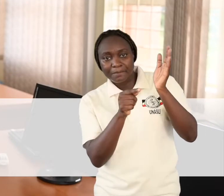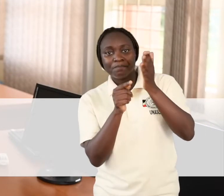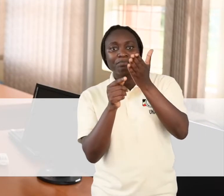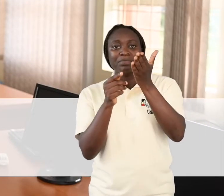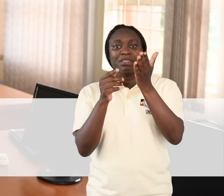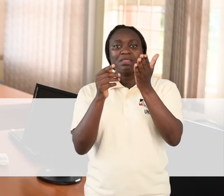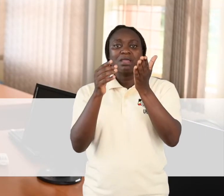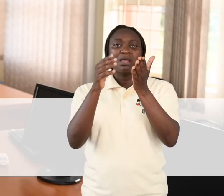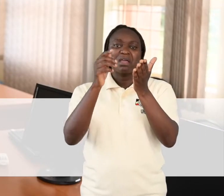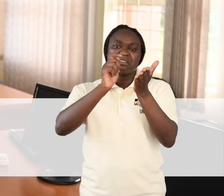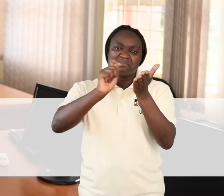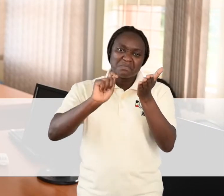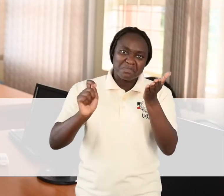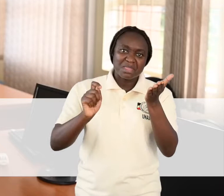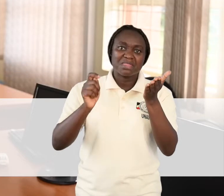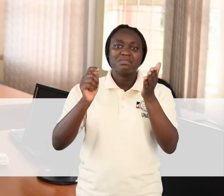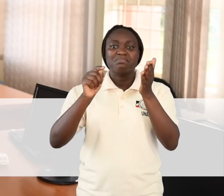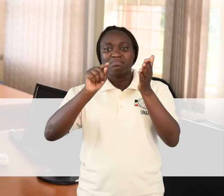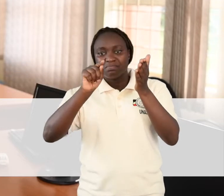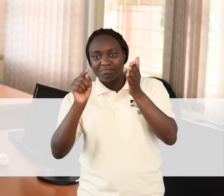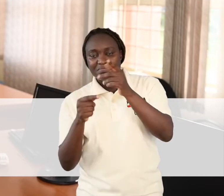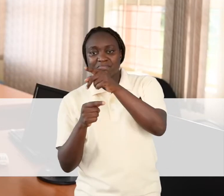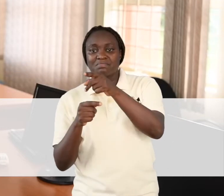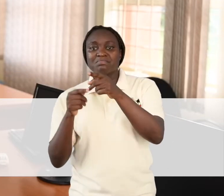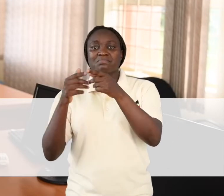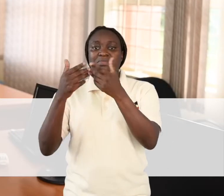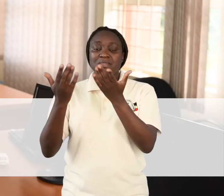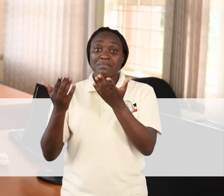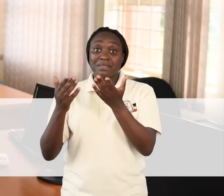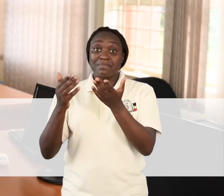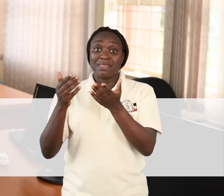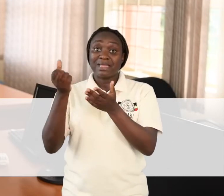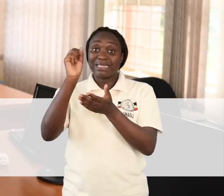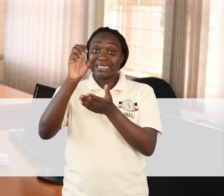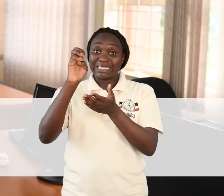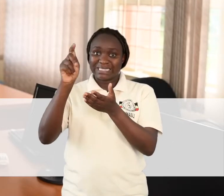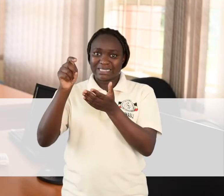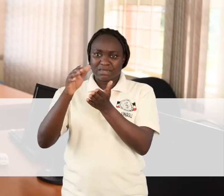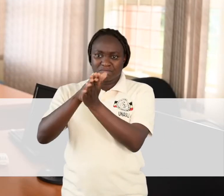and a set. I mean a mathematical set.